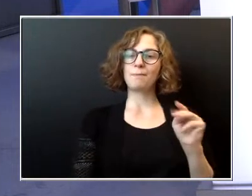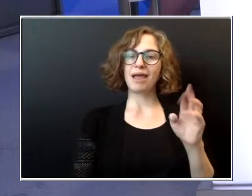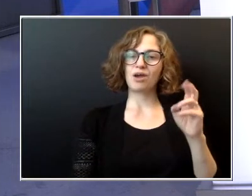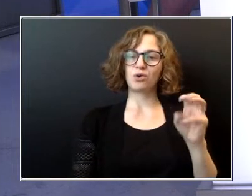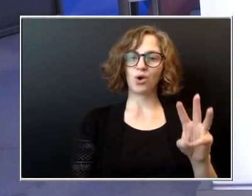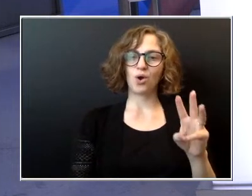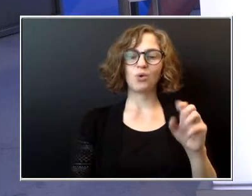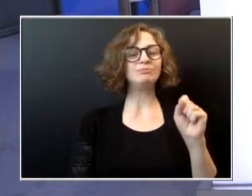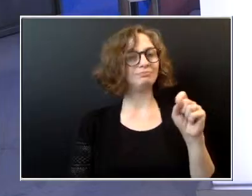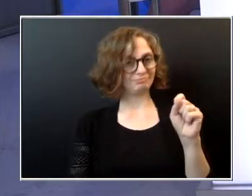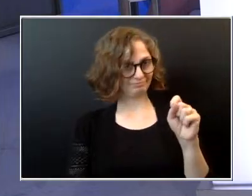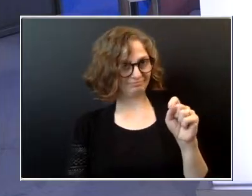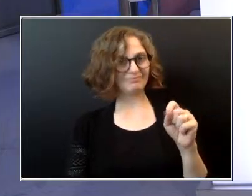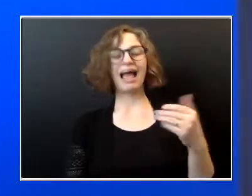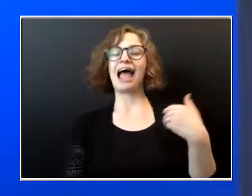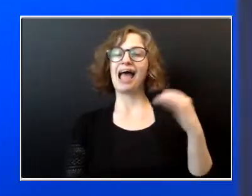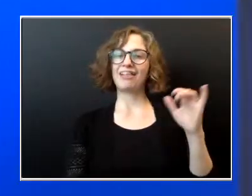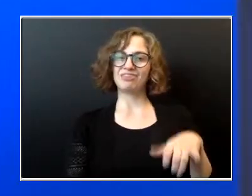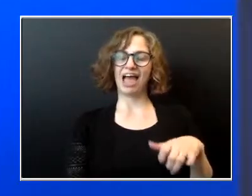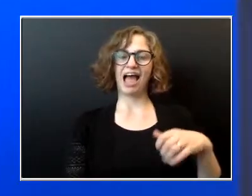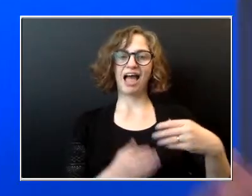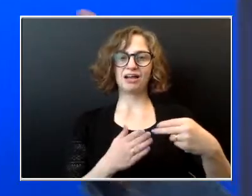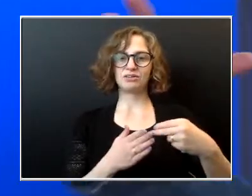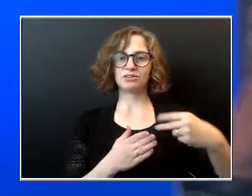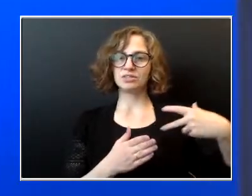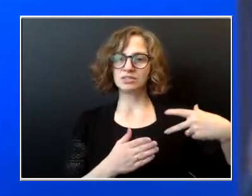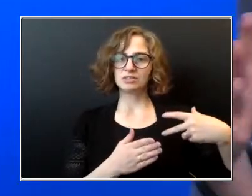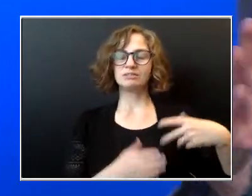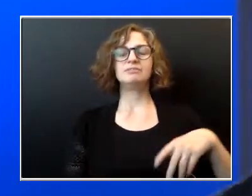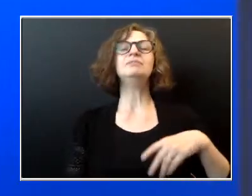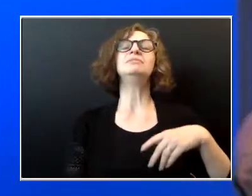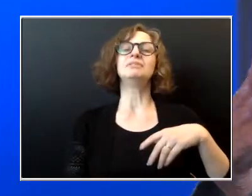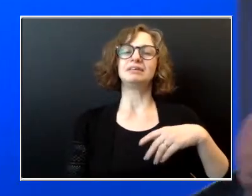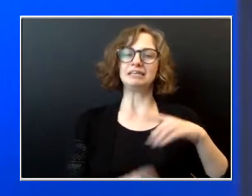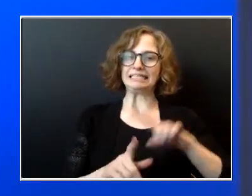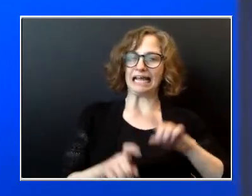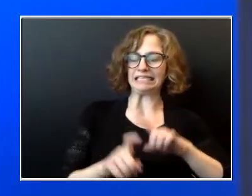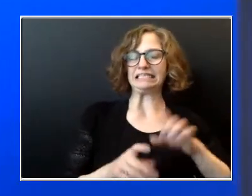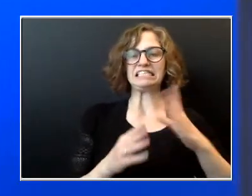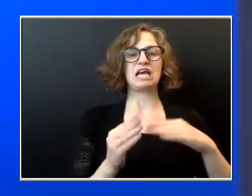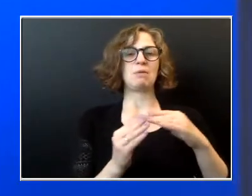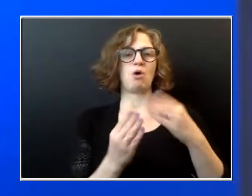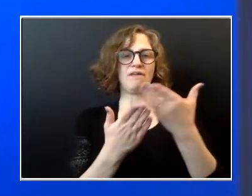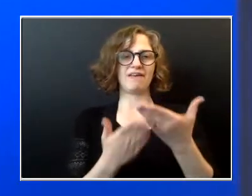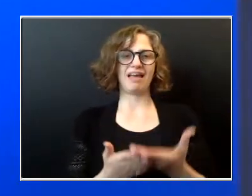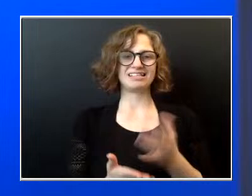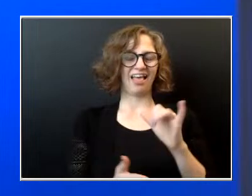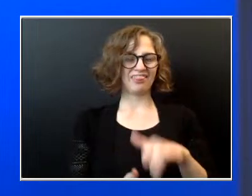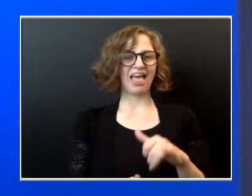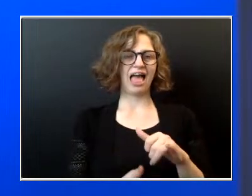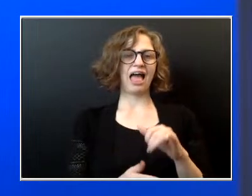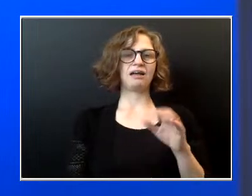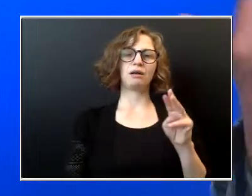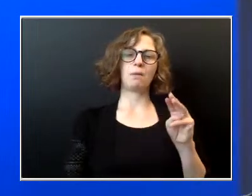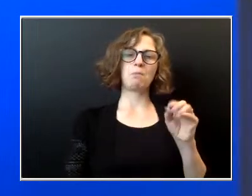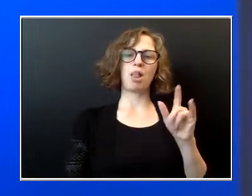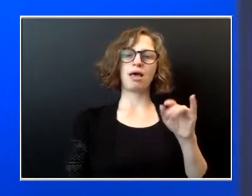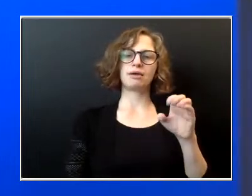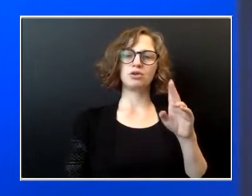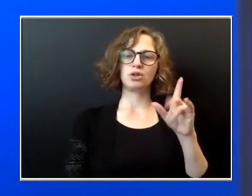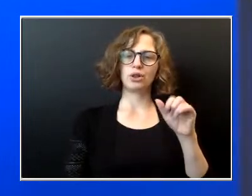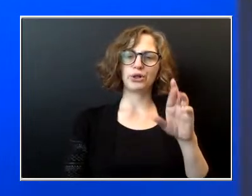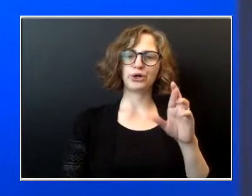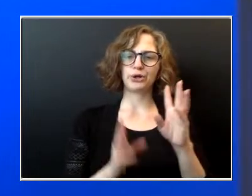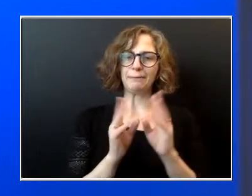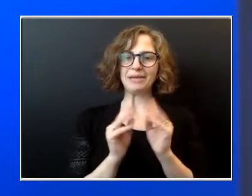marrow aspiration and more facts. And I think this molecular meeting stuff, I think in the